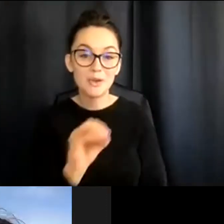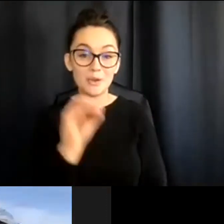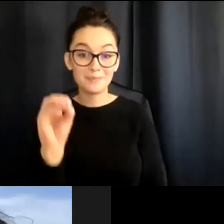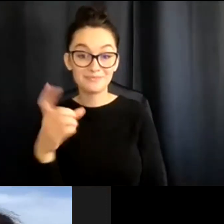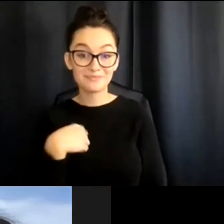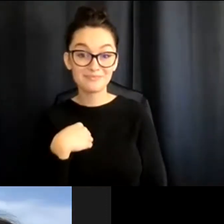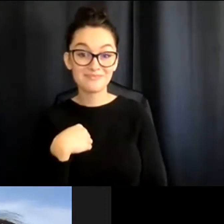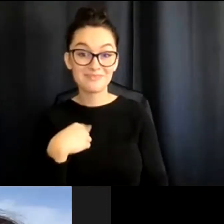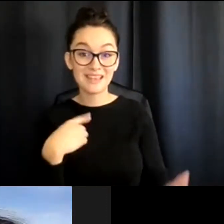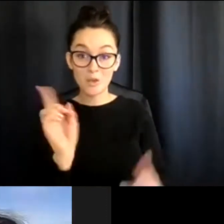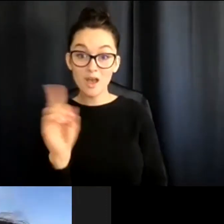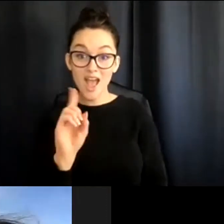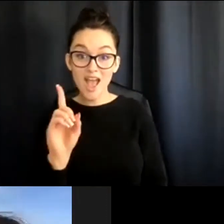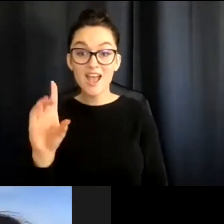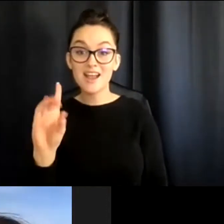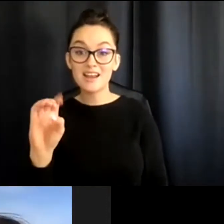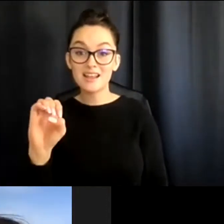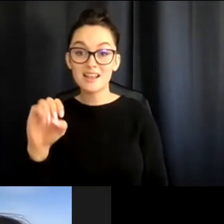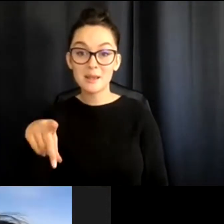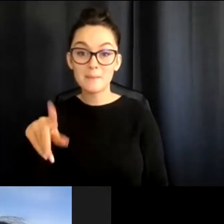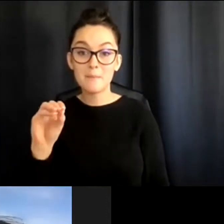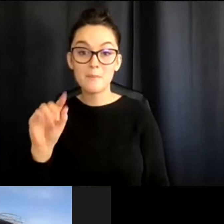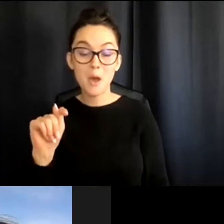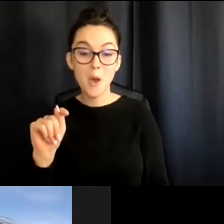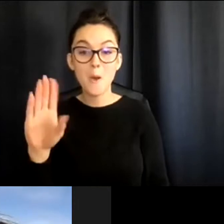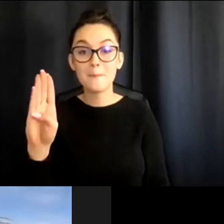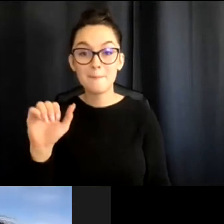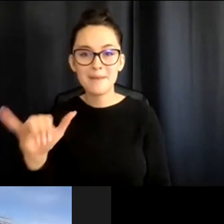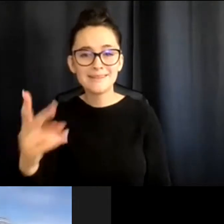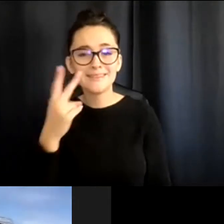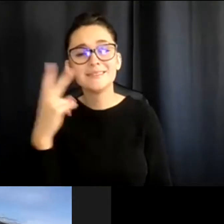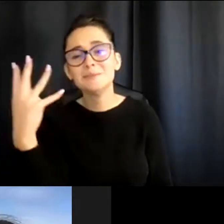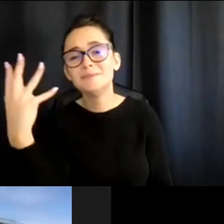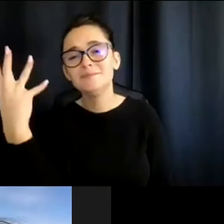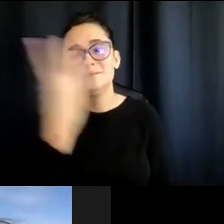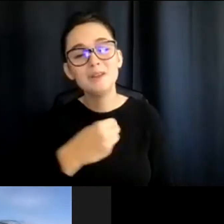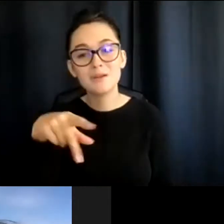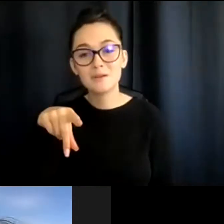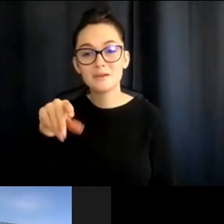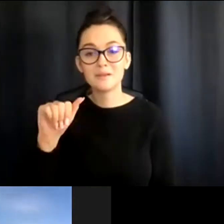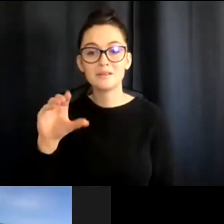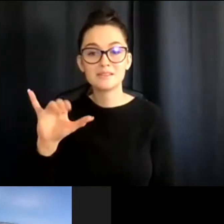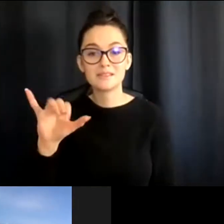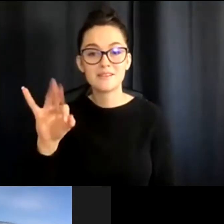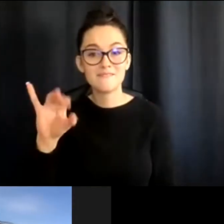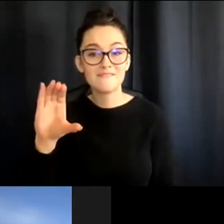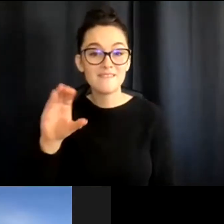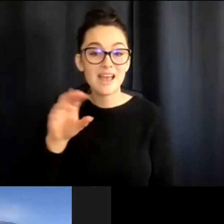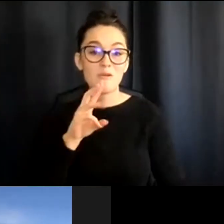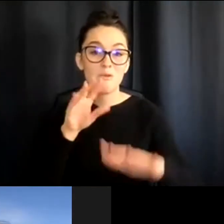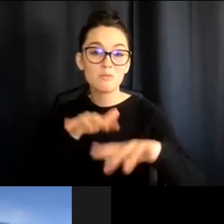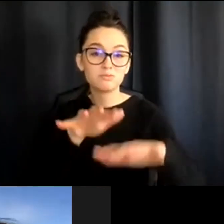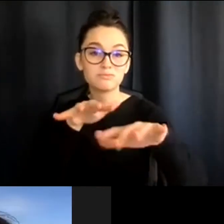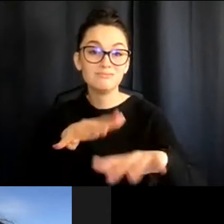at Depot Bay. You can see the beautiful Pacific Ocean behind me. It's 50-something sunny and beautiful. And